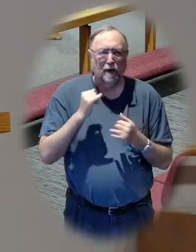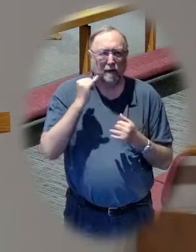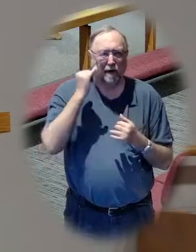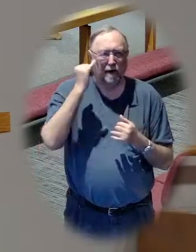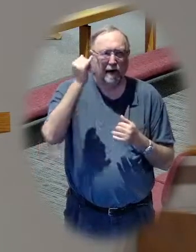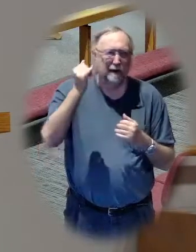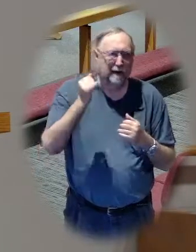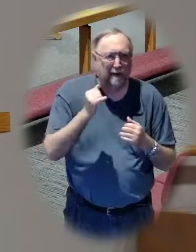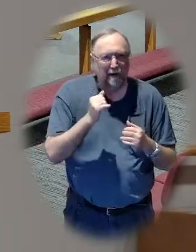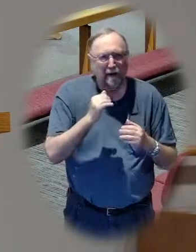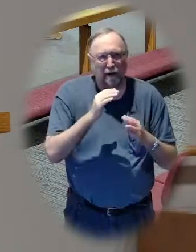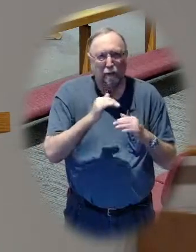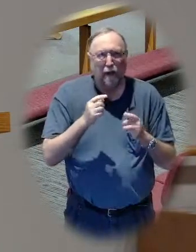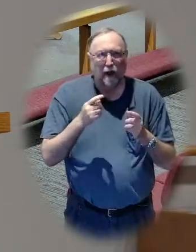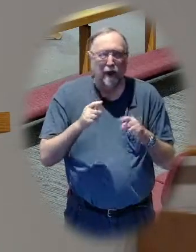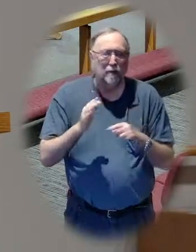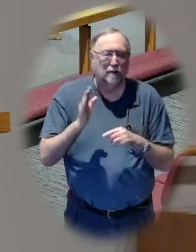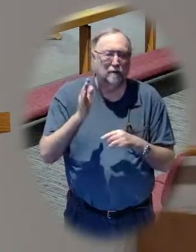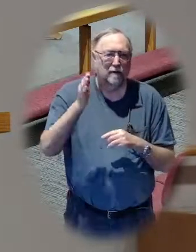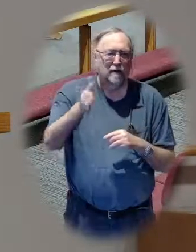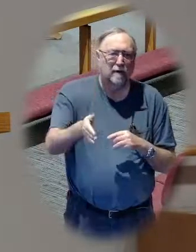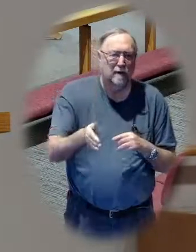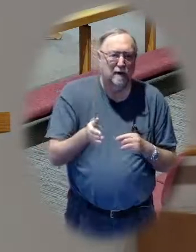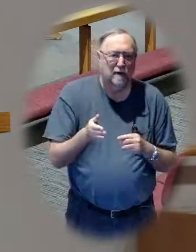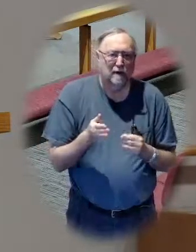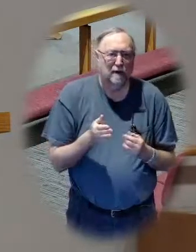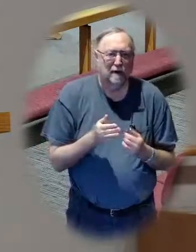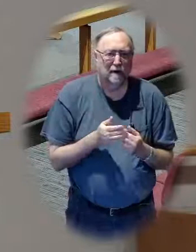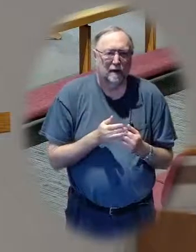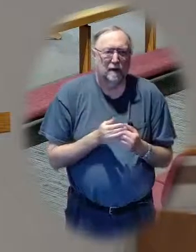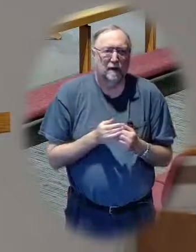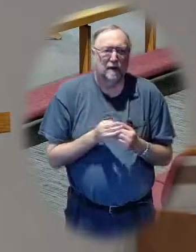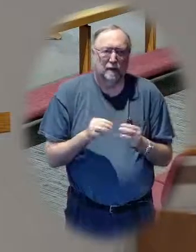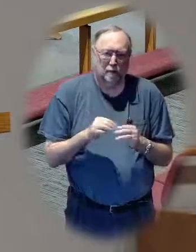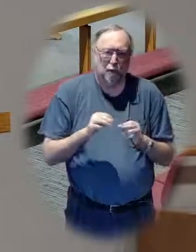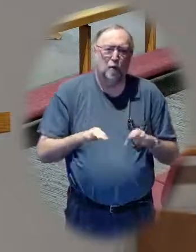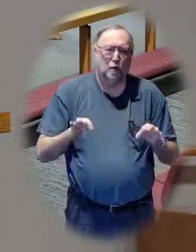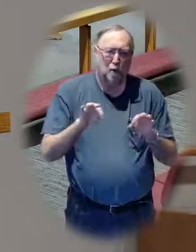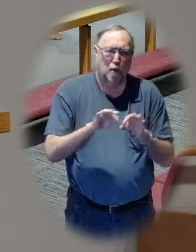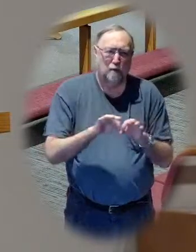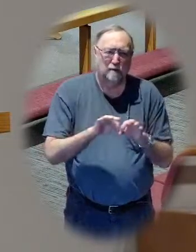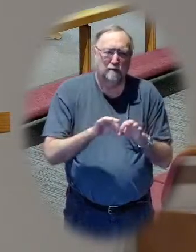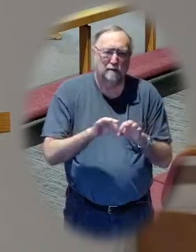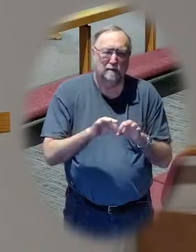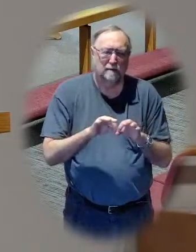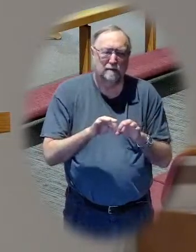will happen someday. It's more substantial than that.